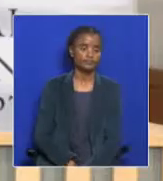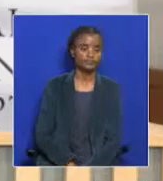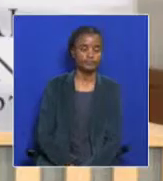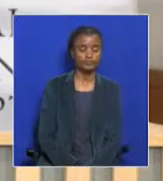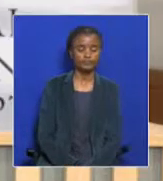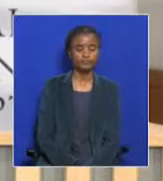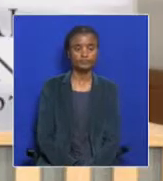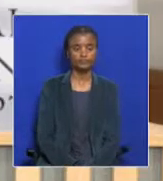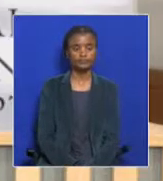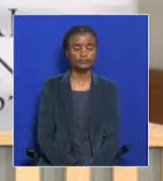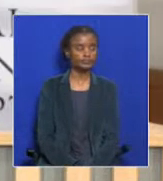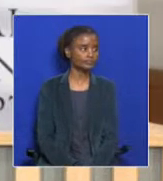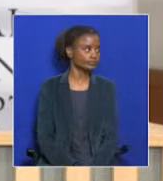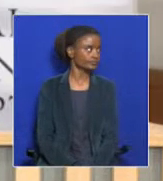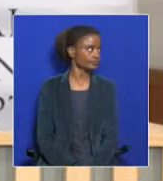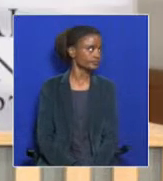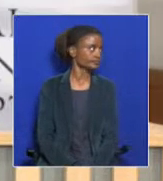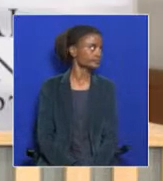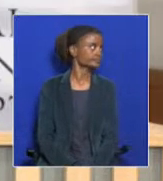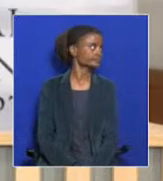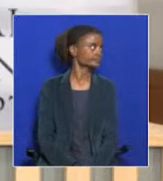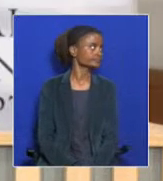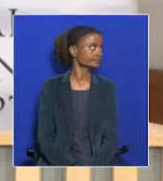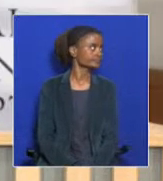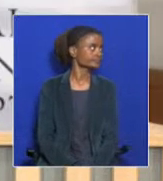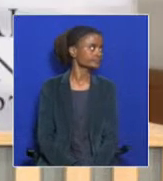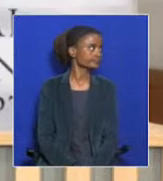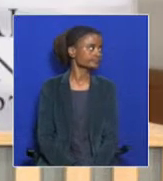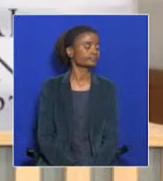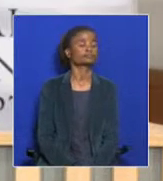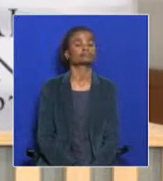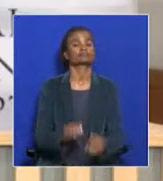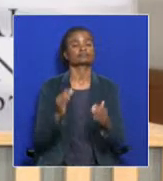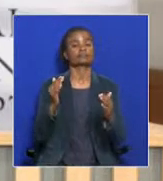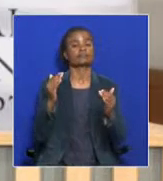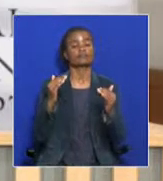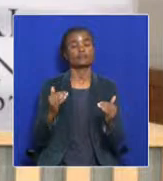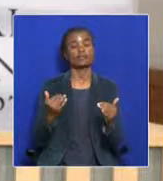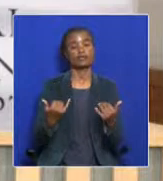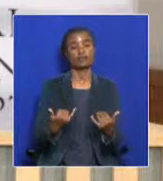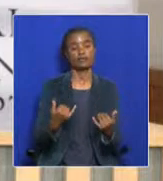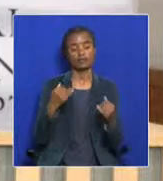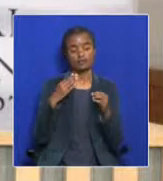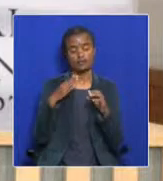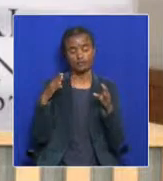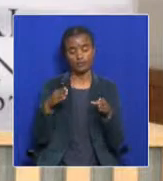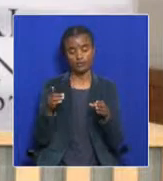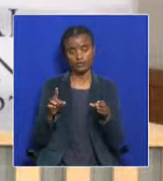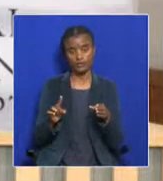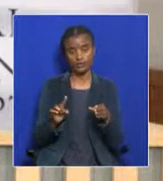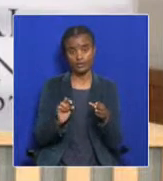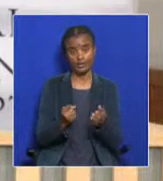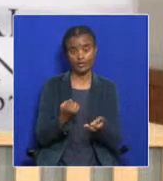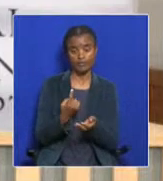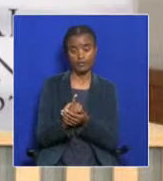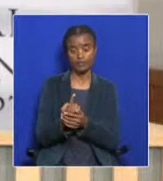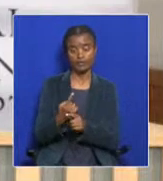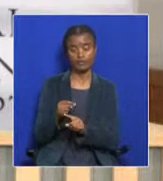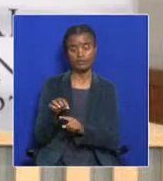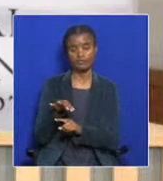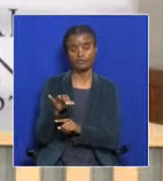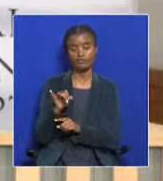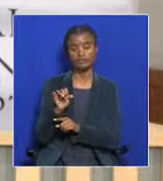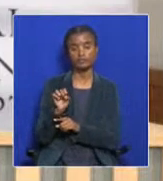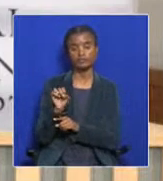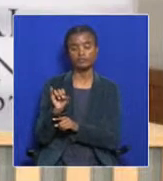then, I would like us to turn our attention to what happened at Sipingo, and in particular SAP